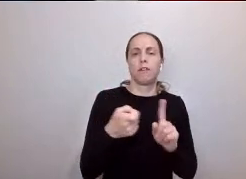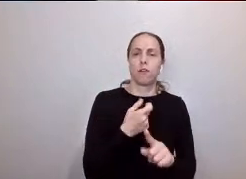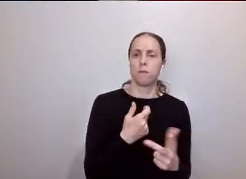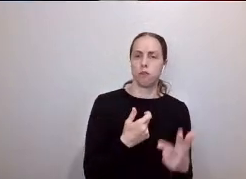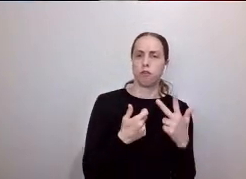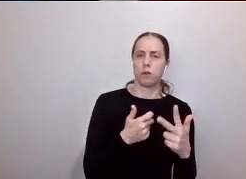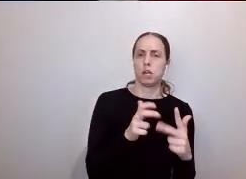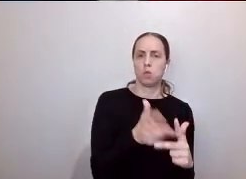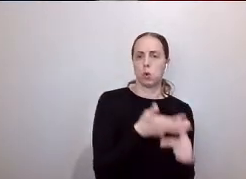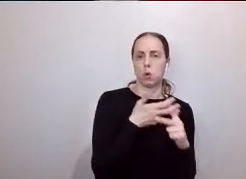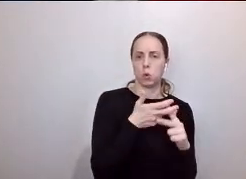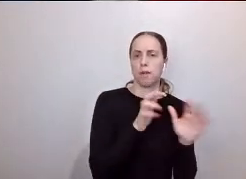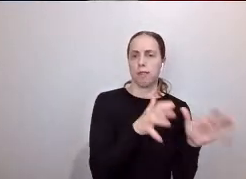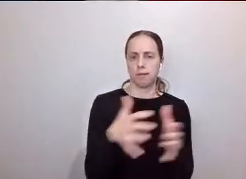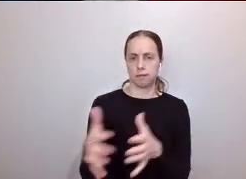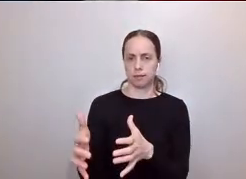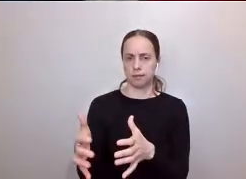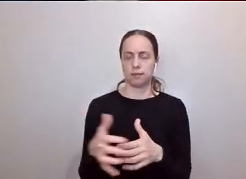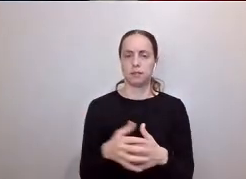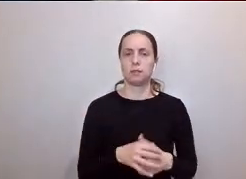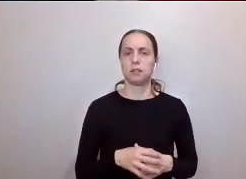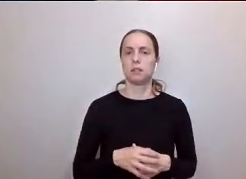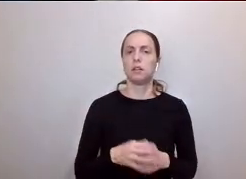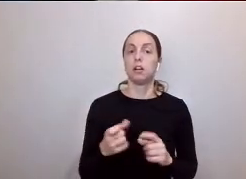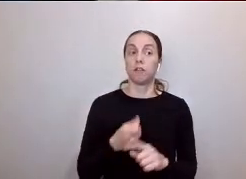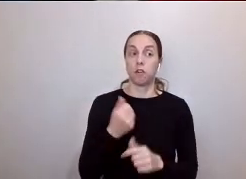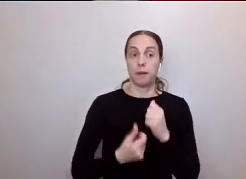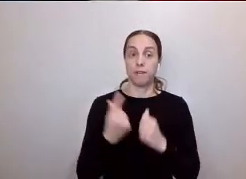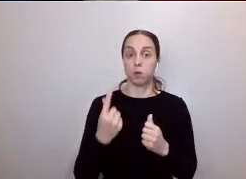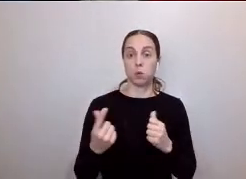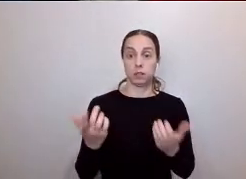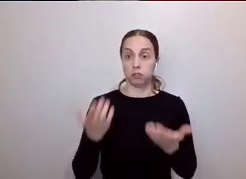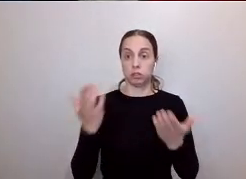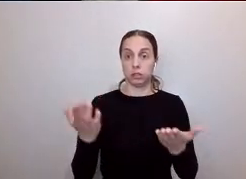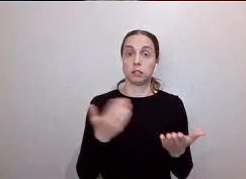under everyone's suggestion, are being funded?